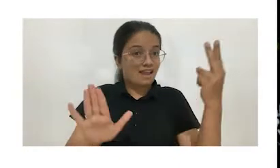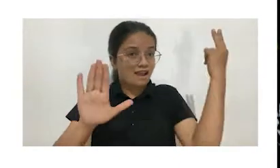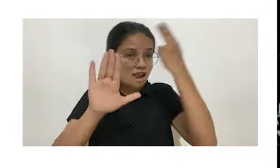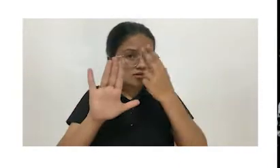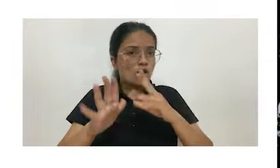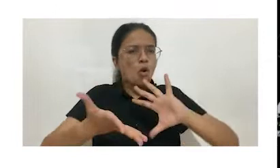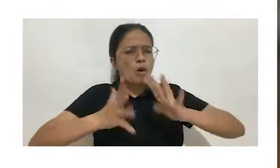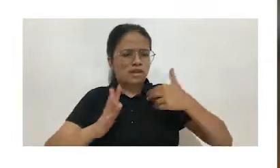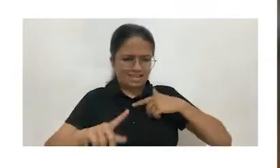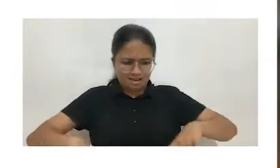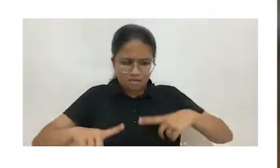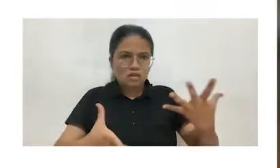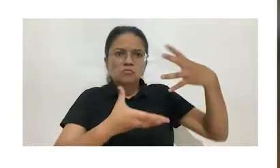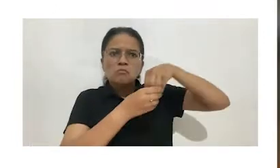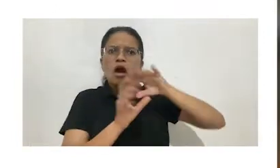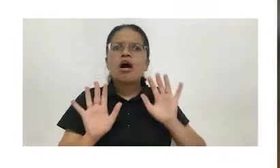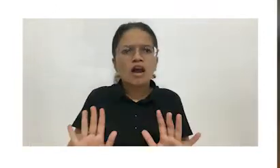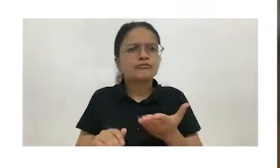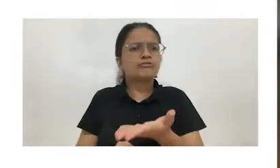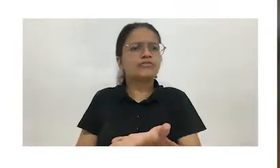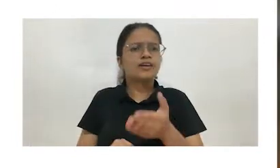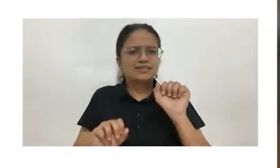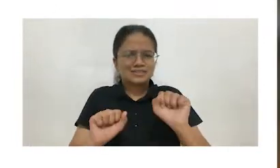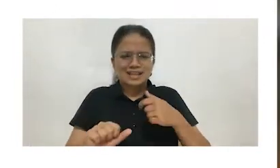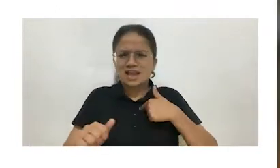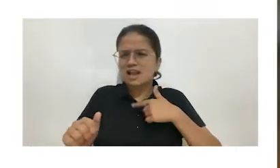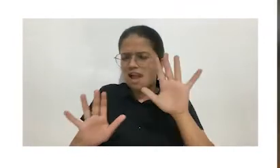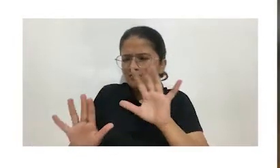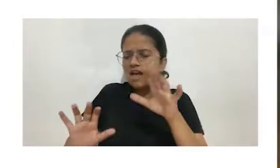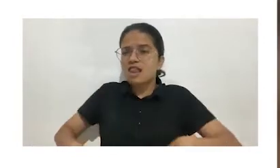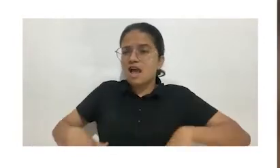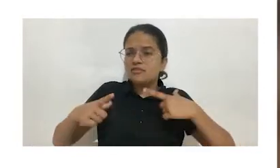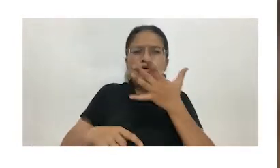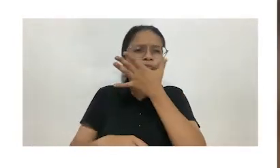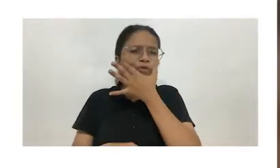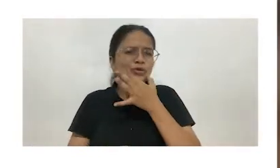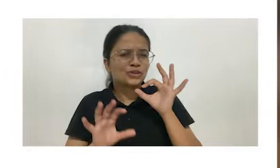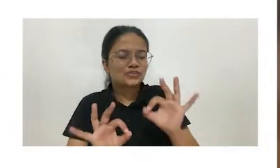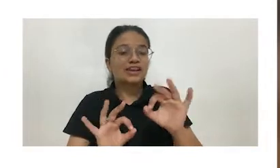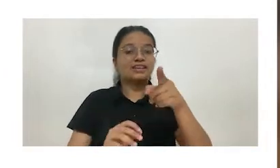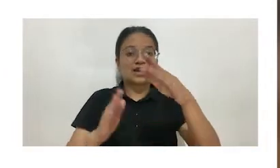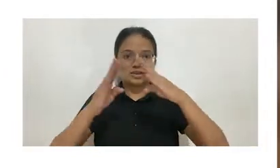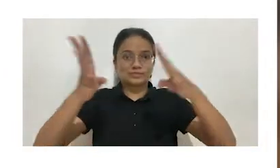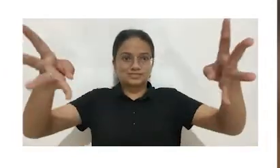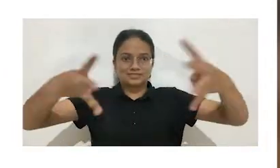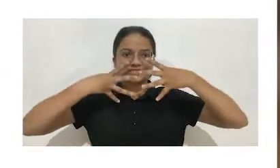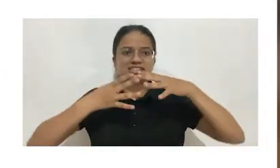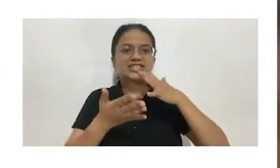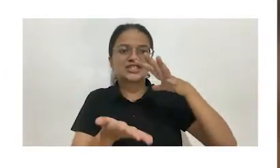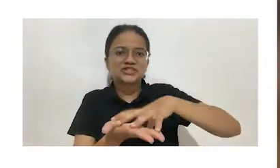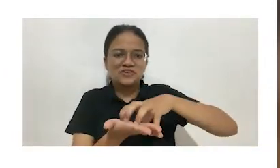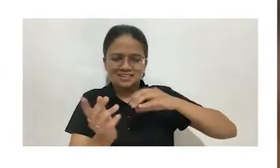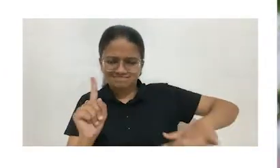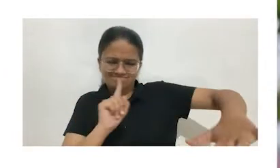Art is very much a part of life, especially in India. Art is in the drape of your sari. Art is in the beautiful rice patterns that you draw